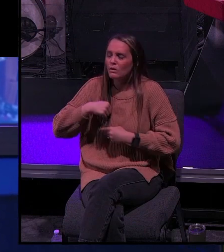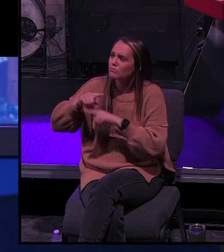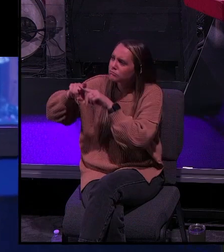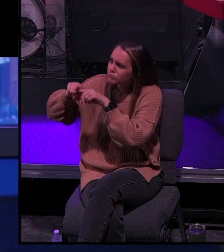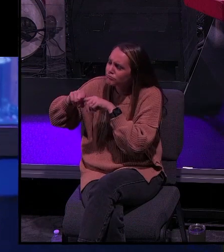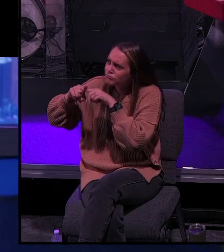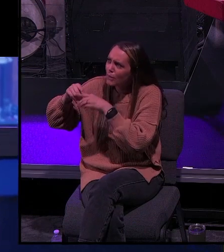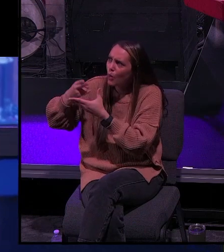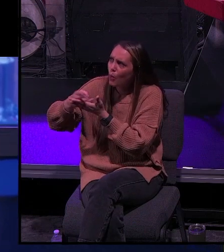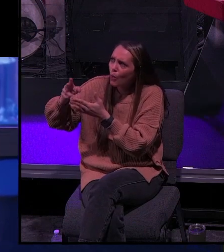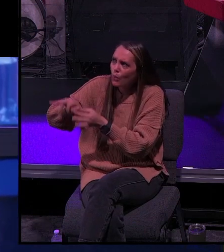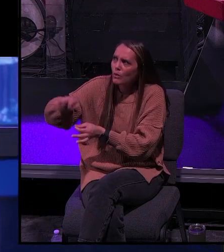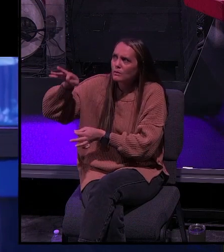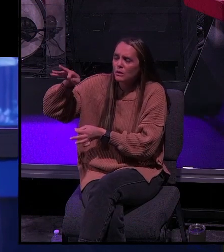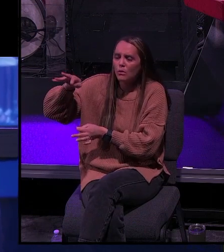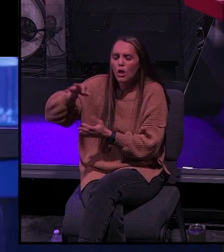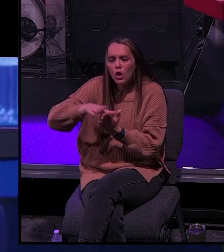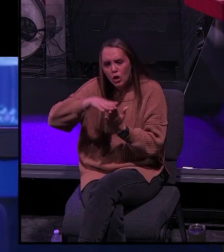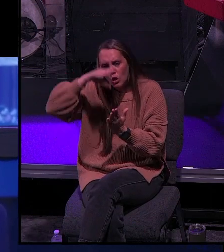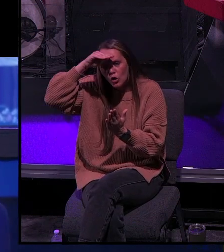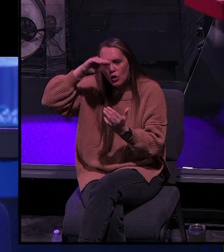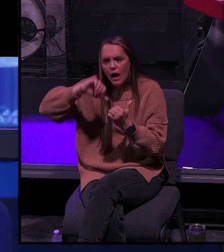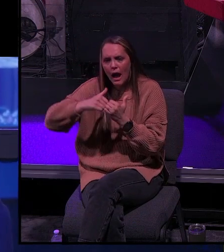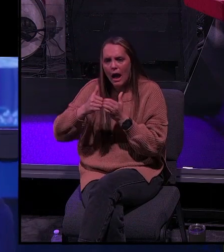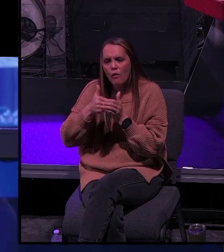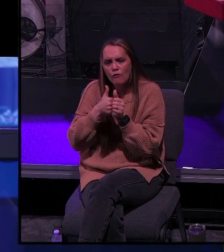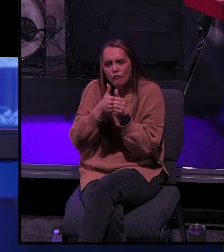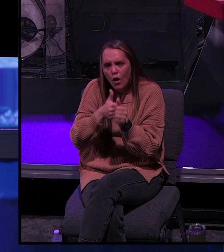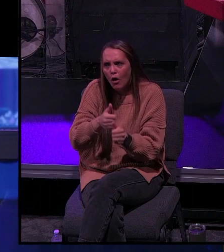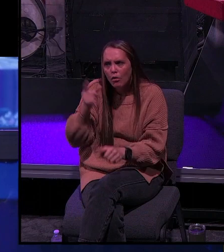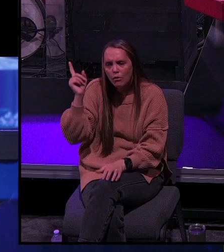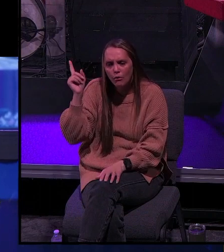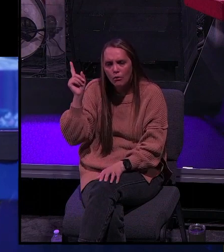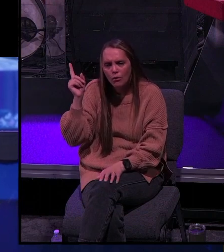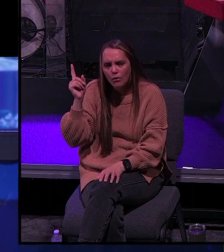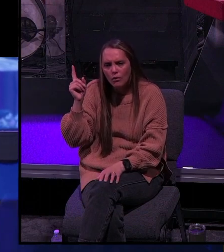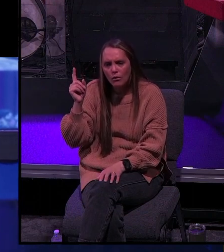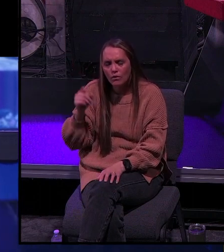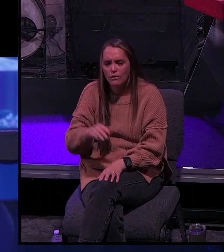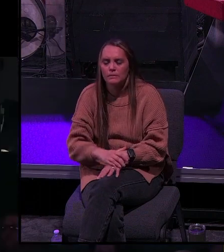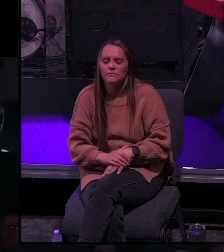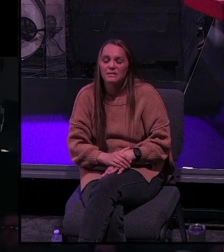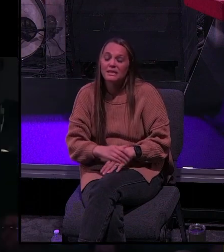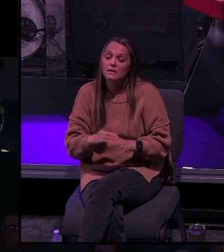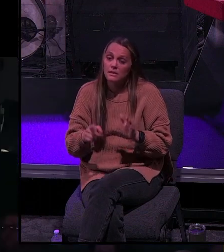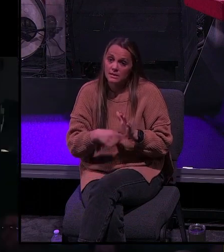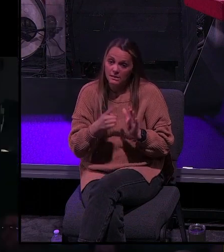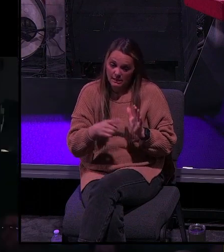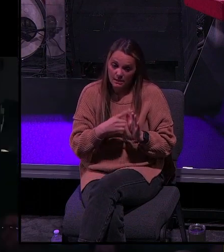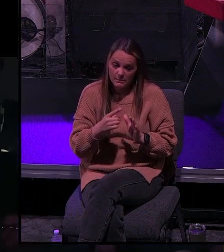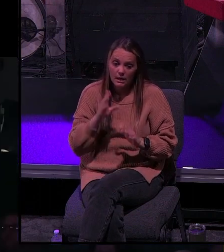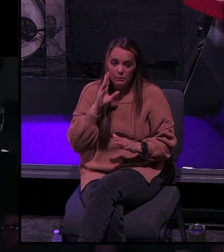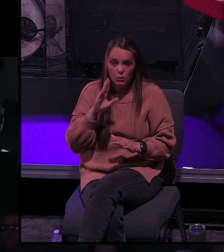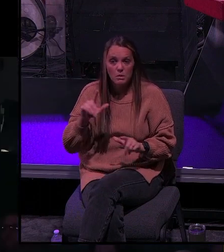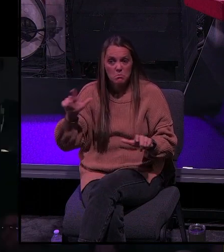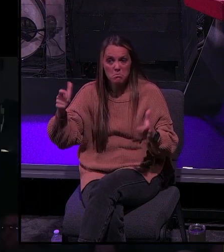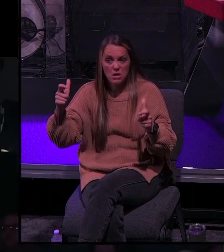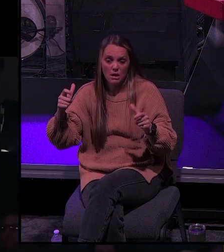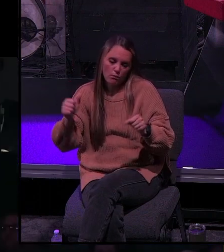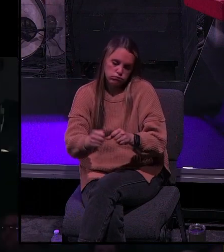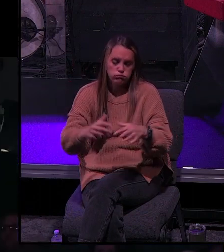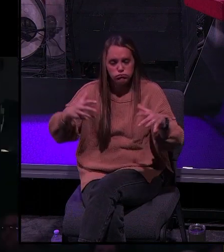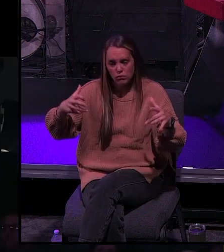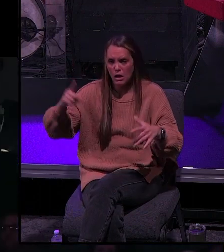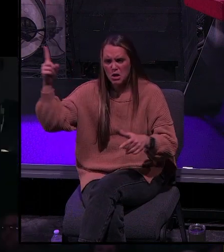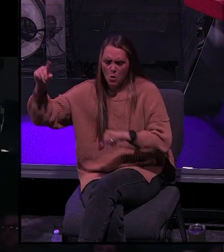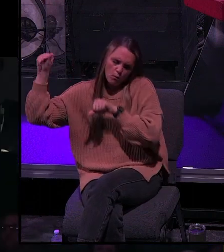over time as we learn to follow him rather than some big explosion. Now, there are the big explosions, the big moments where he moves dramatically